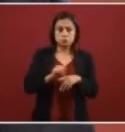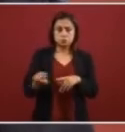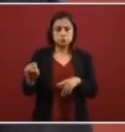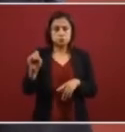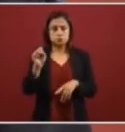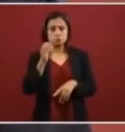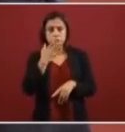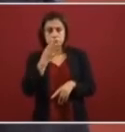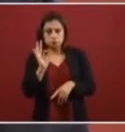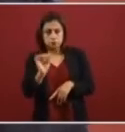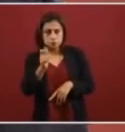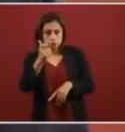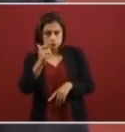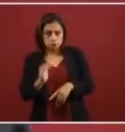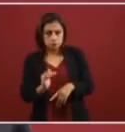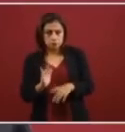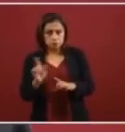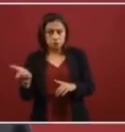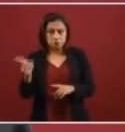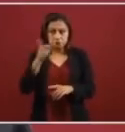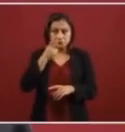Por eso digo, tengo otros datos.